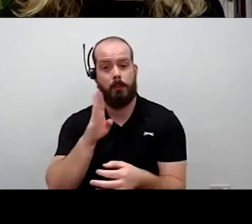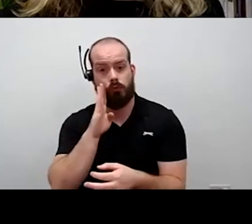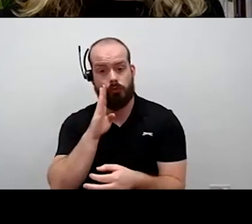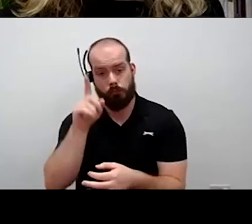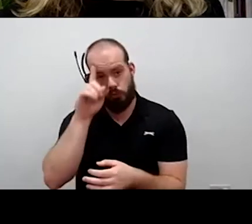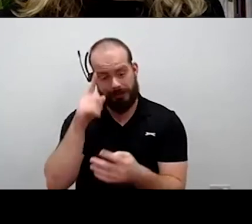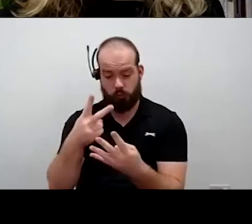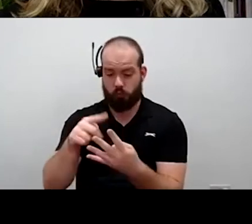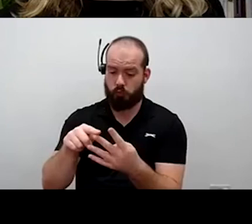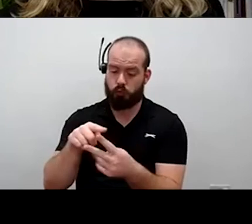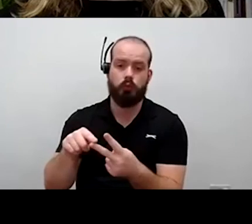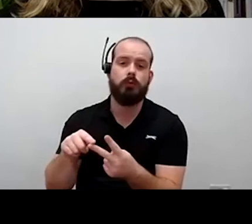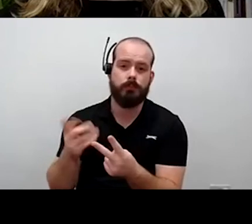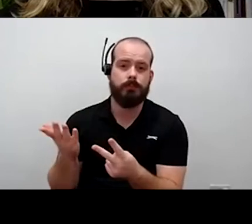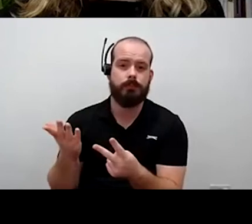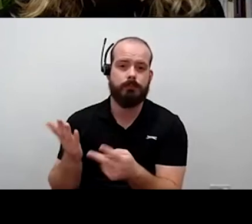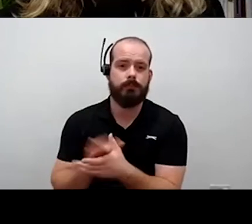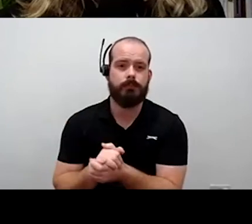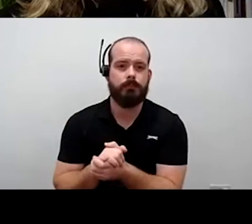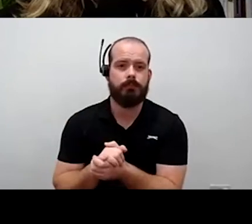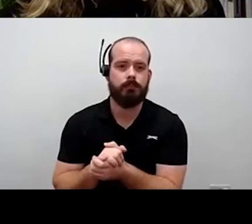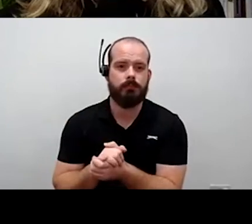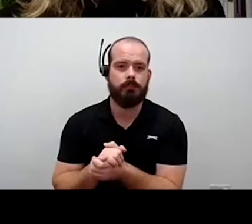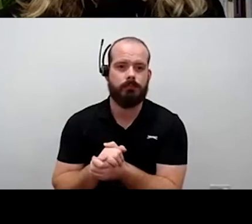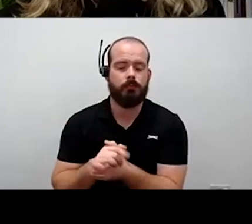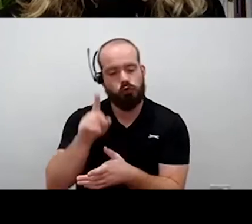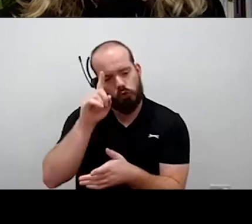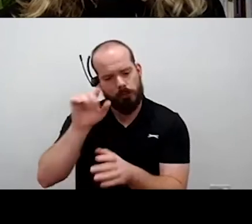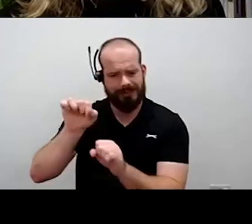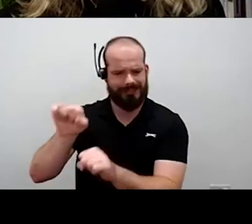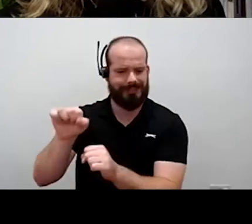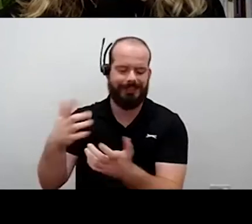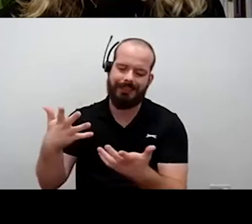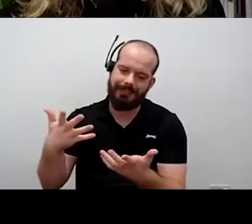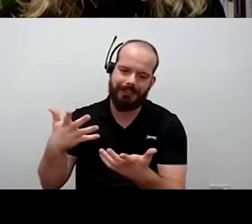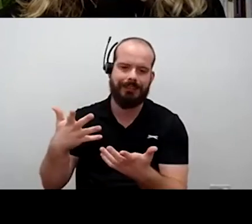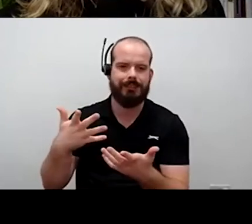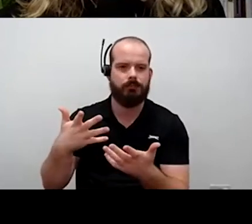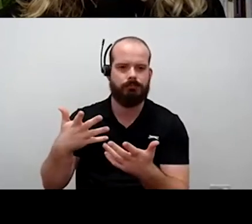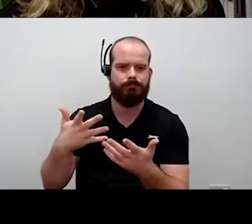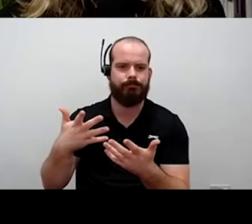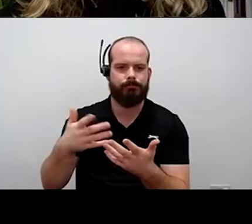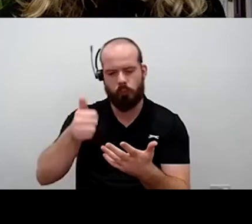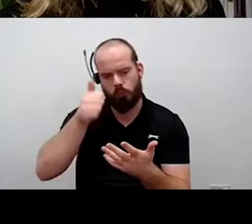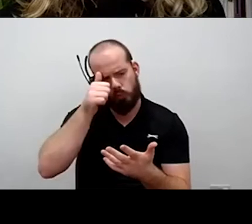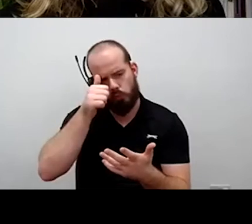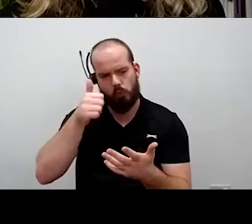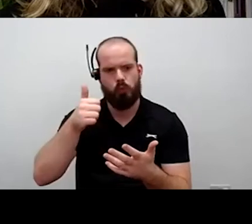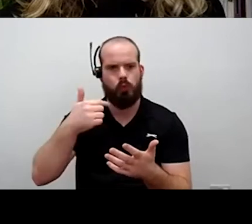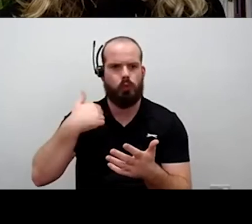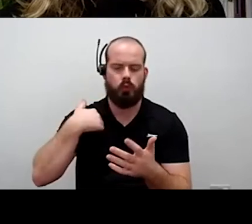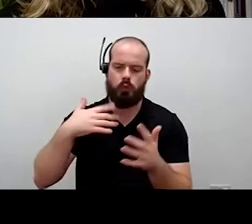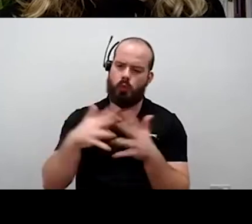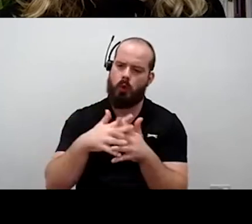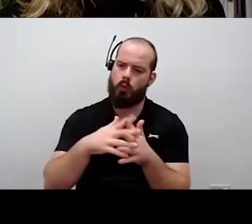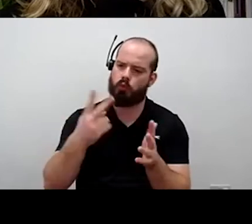that had this history, and Germany is it's I don't know, legacy of our Second World